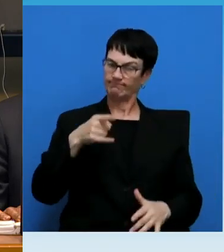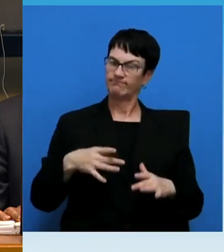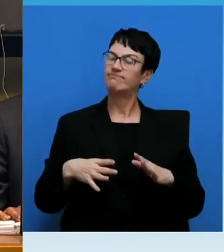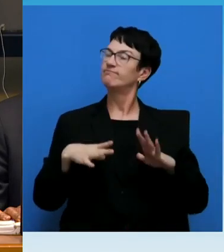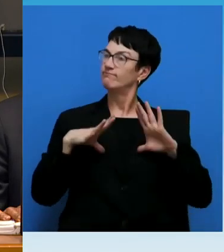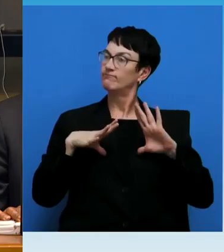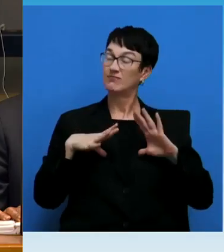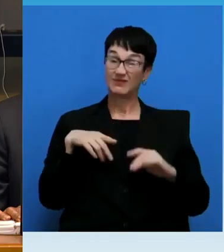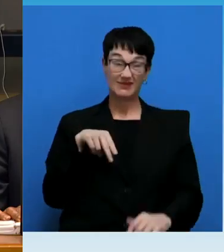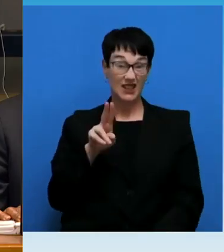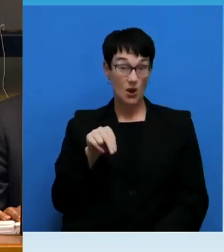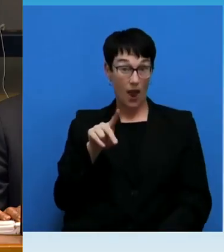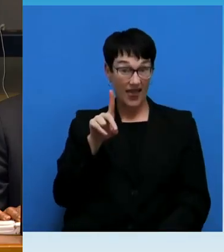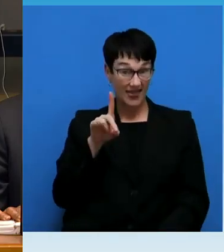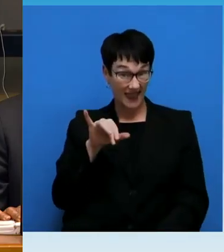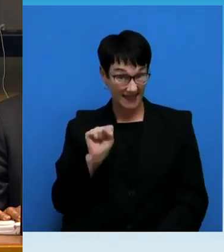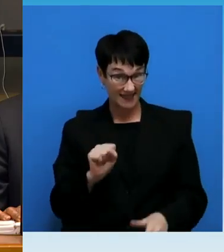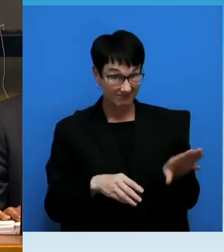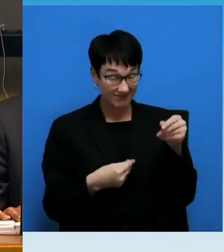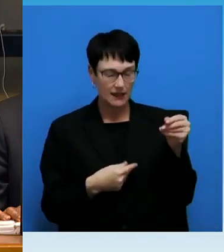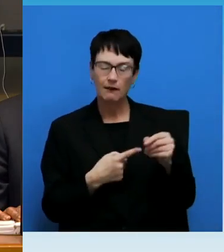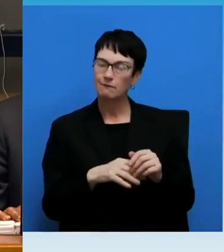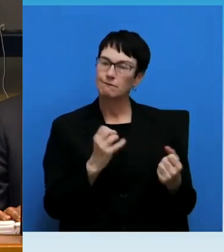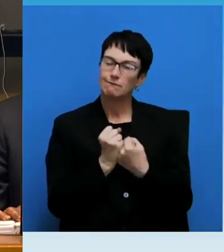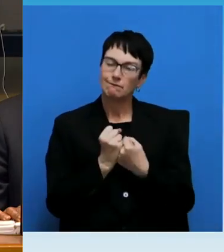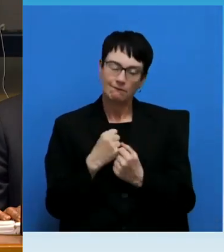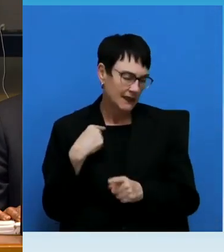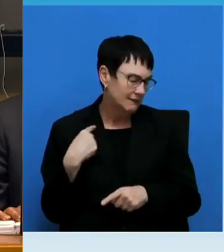guidance, disaggregated data, and the tools